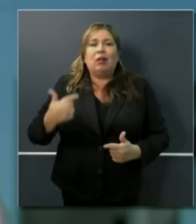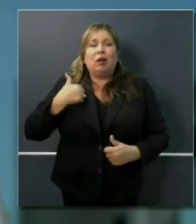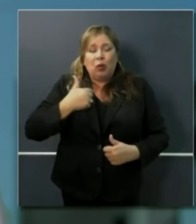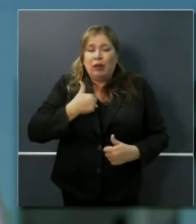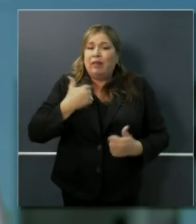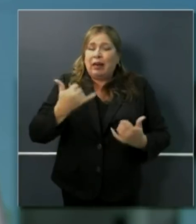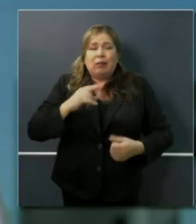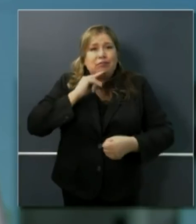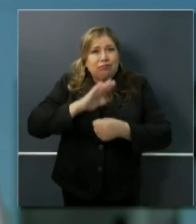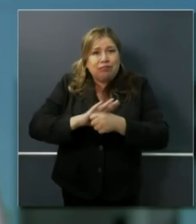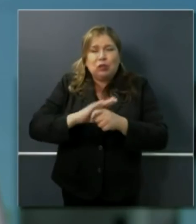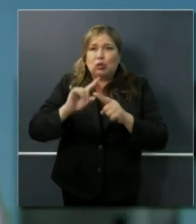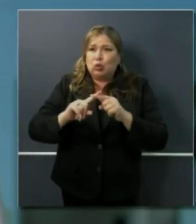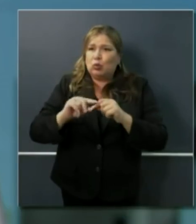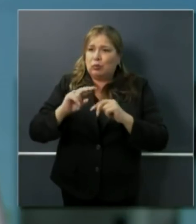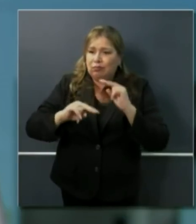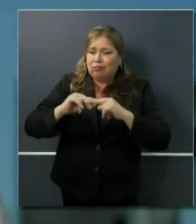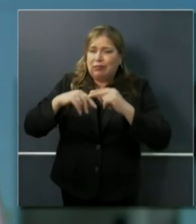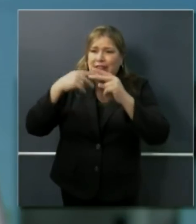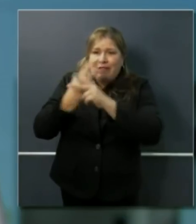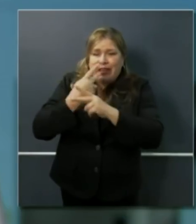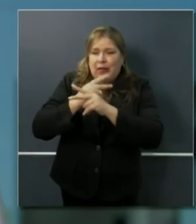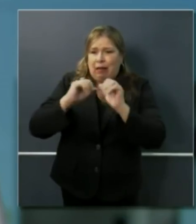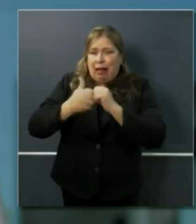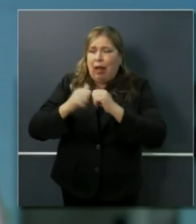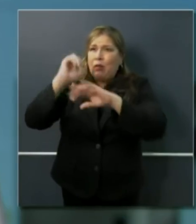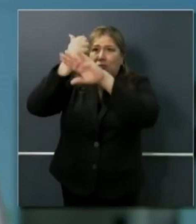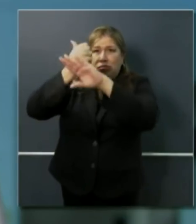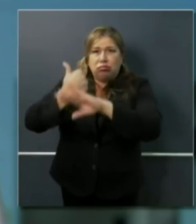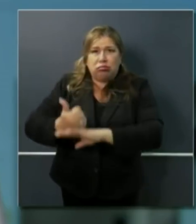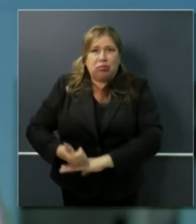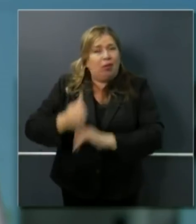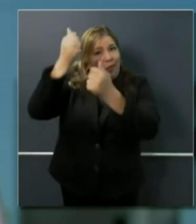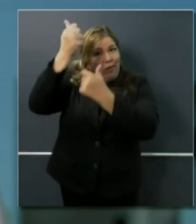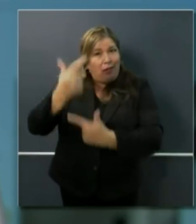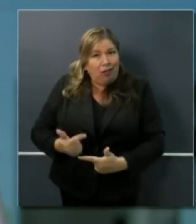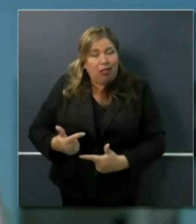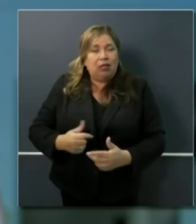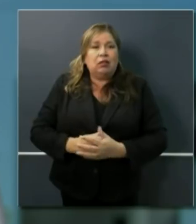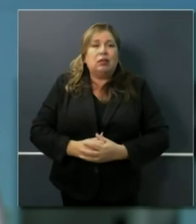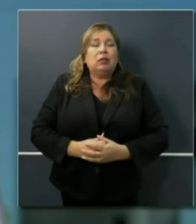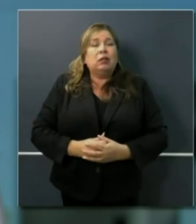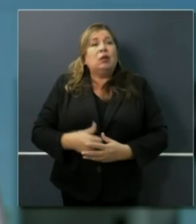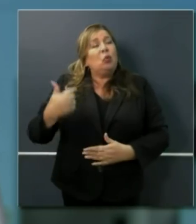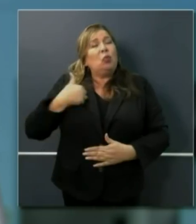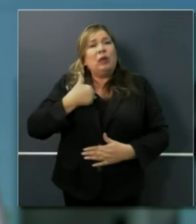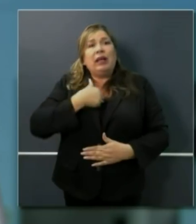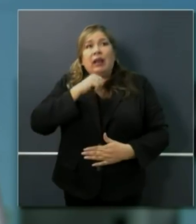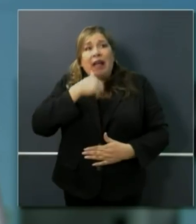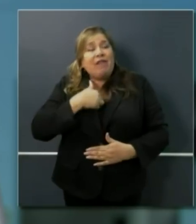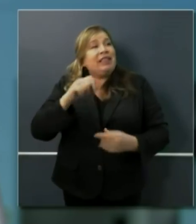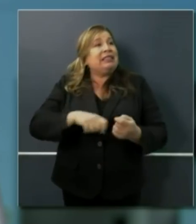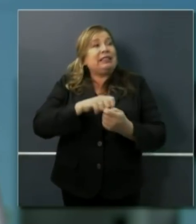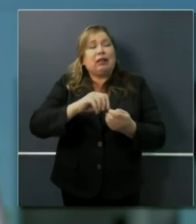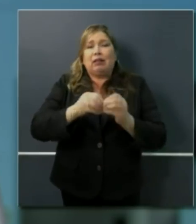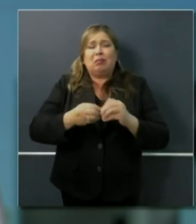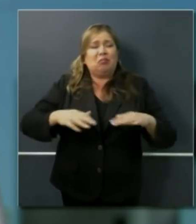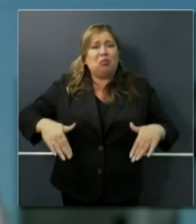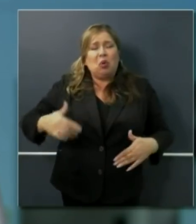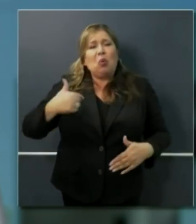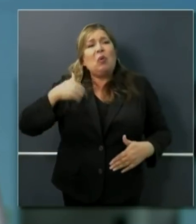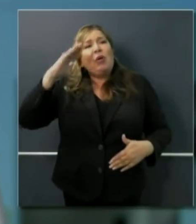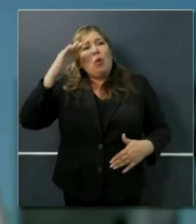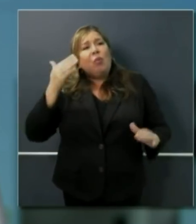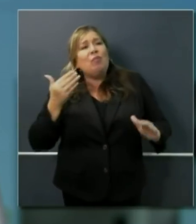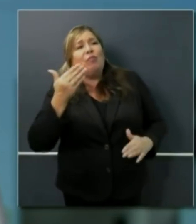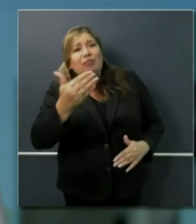that capacity. We don't have a clear target number. I mean, we all hope that at the end of this month that we have tens of thousands of tests a day.